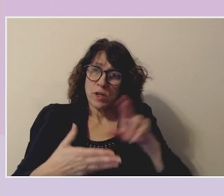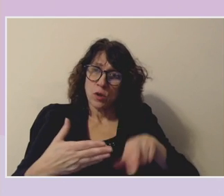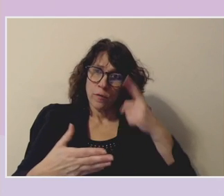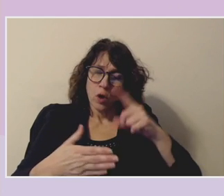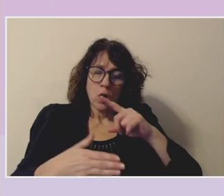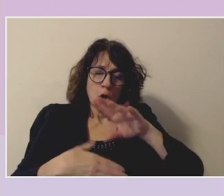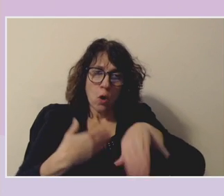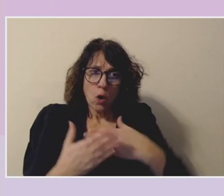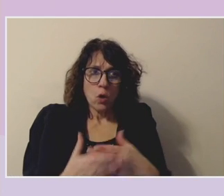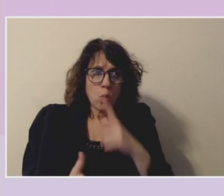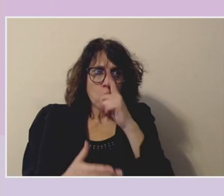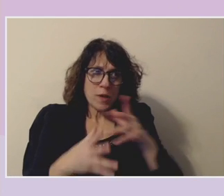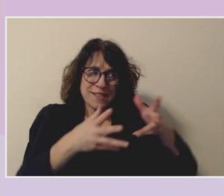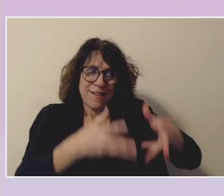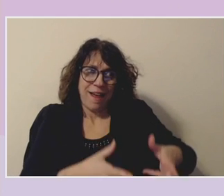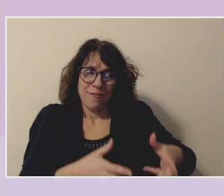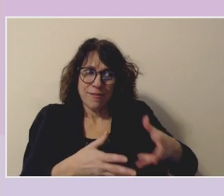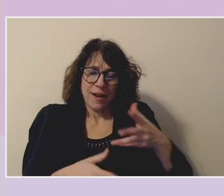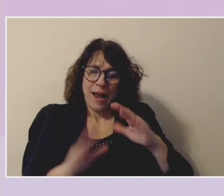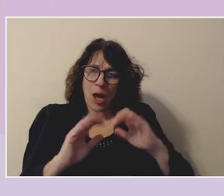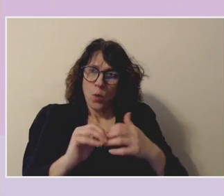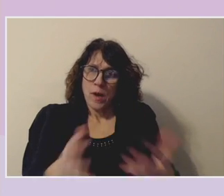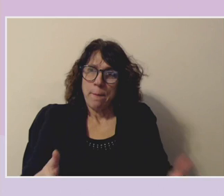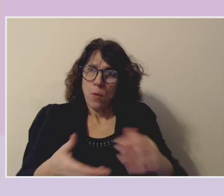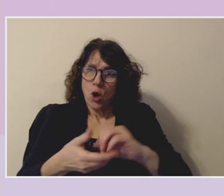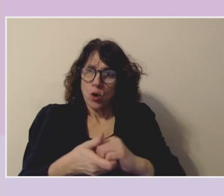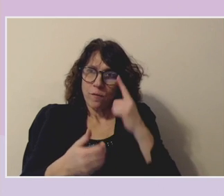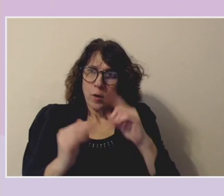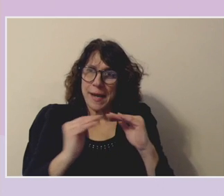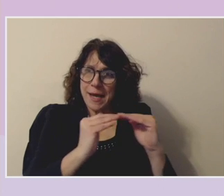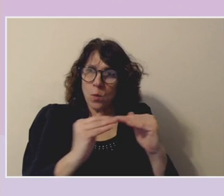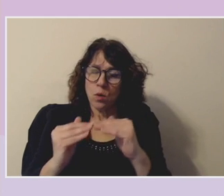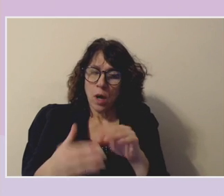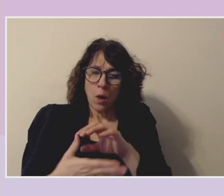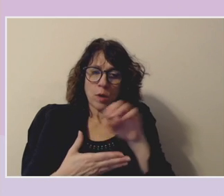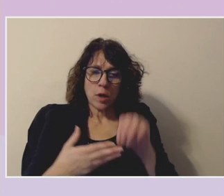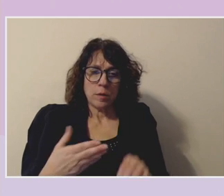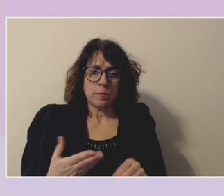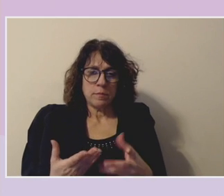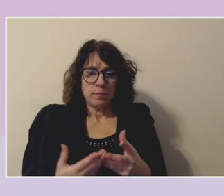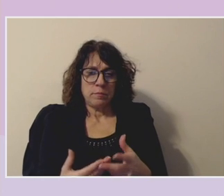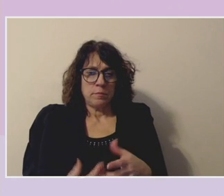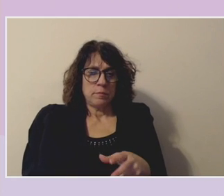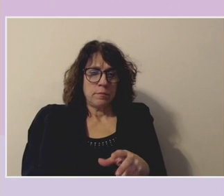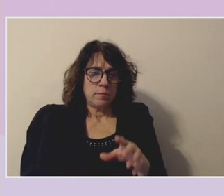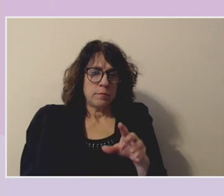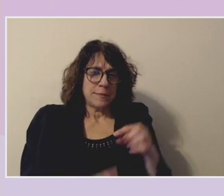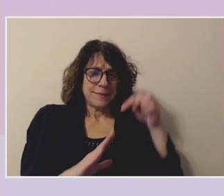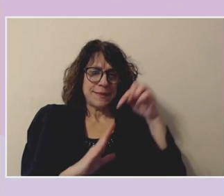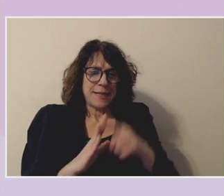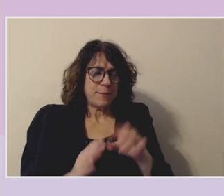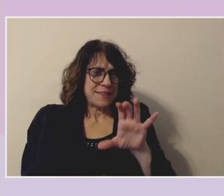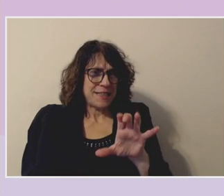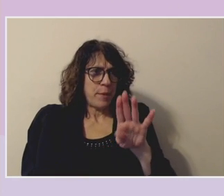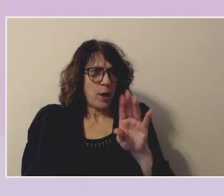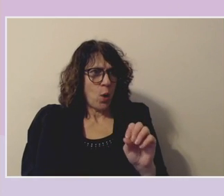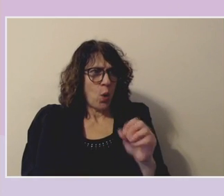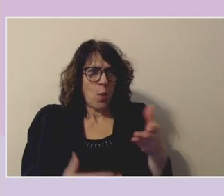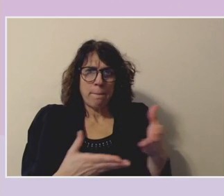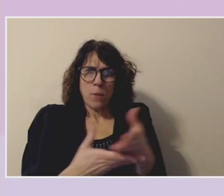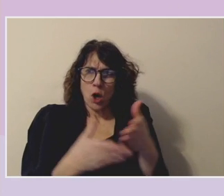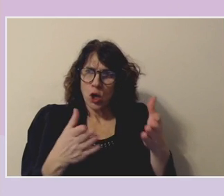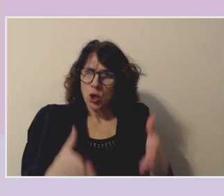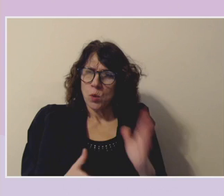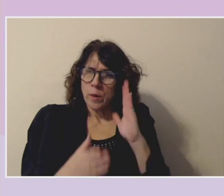how do we partner to improve their outcomes? Deep CBO partnership is going to be important. A lot of times kids do not want to